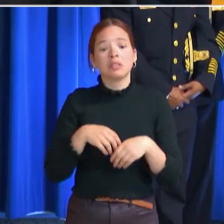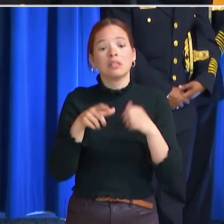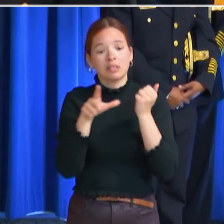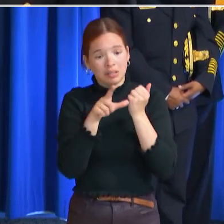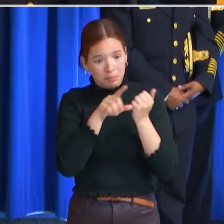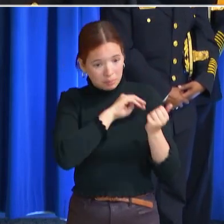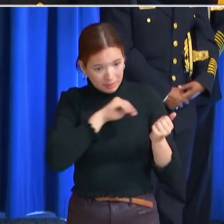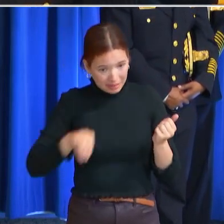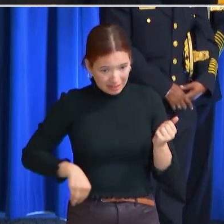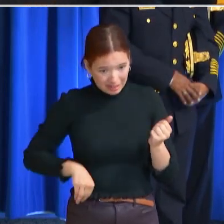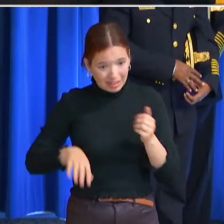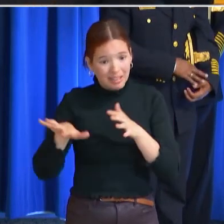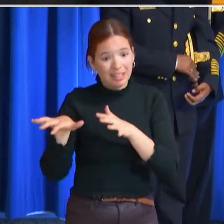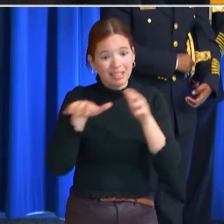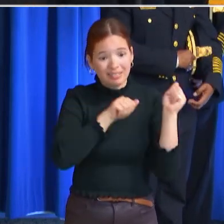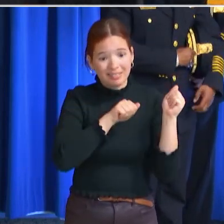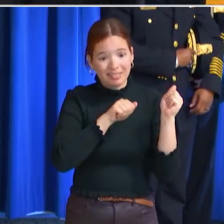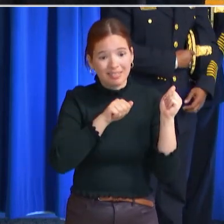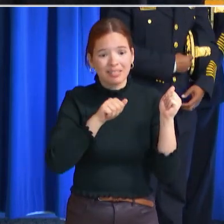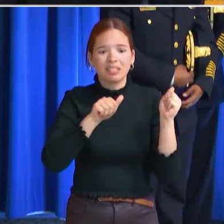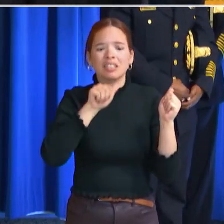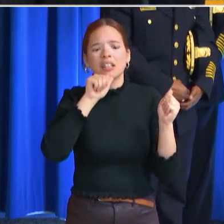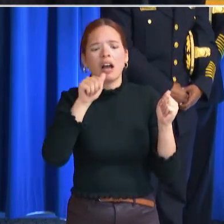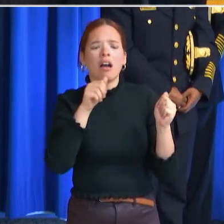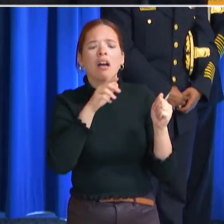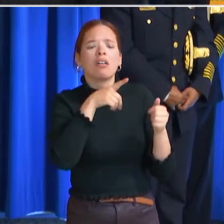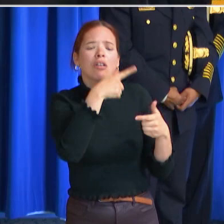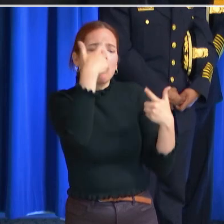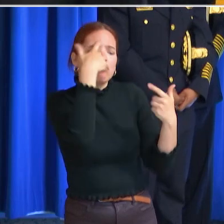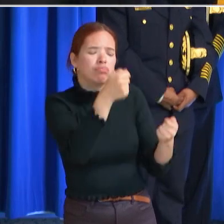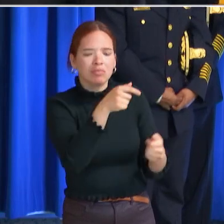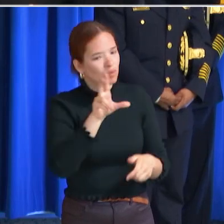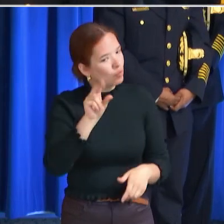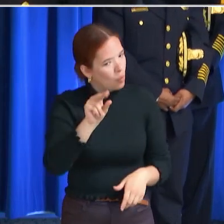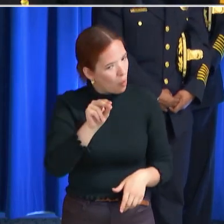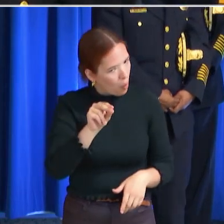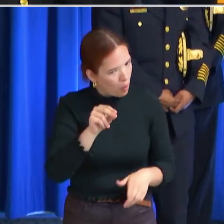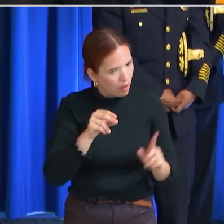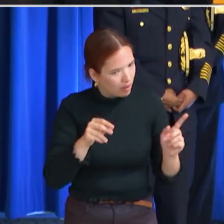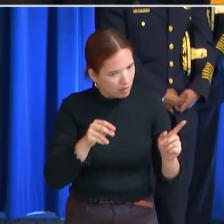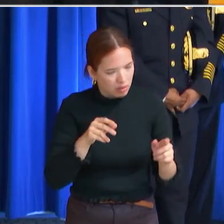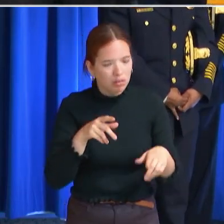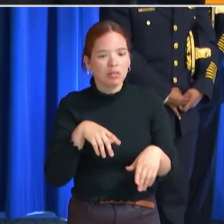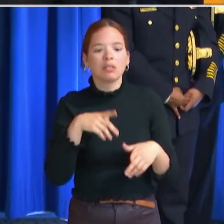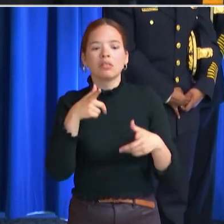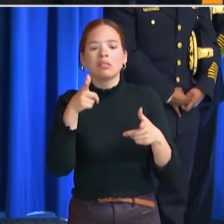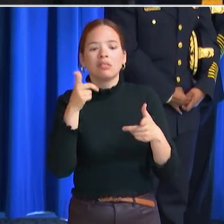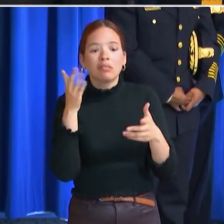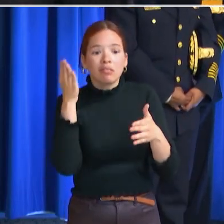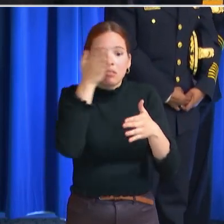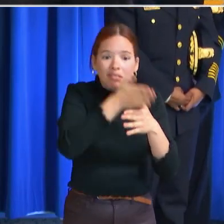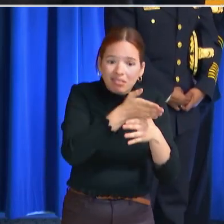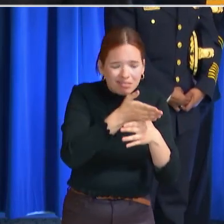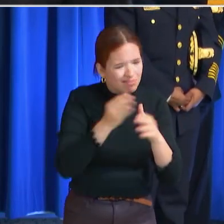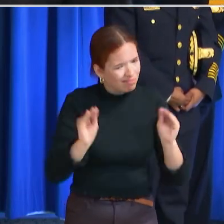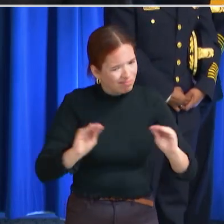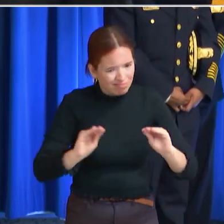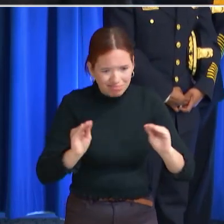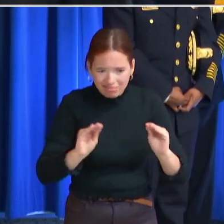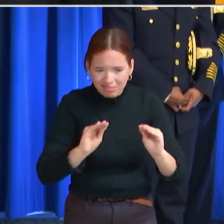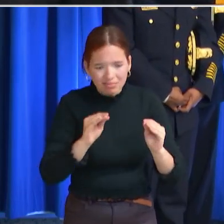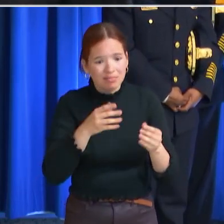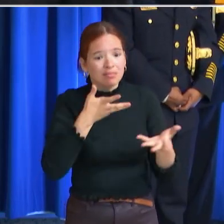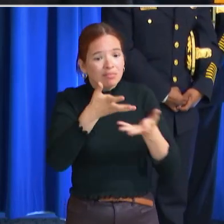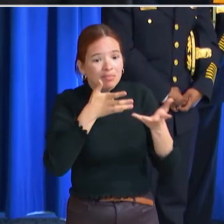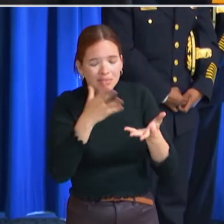not because they wanted to. You've had a congressional interference that no mayor has had to deal with in 30 years. You're now facing